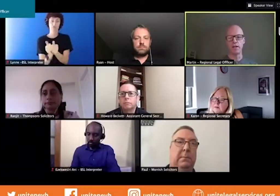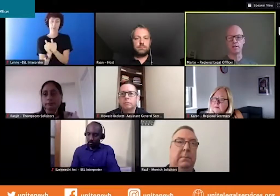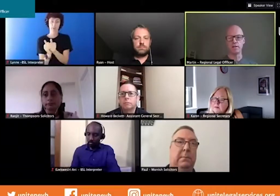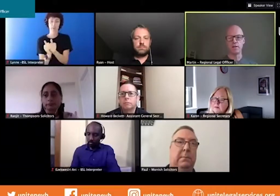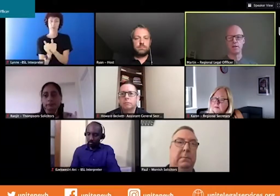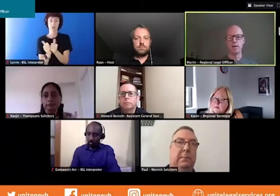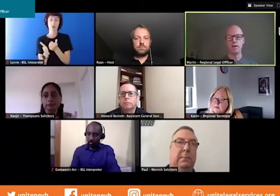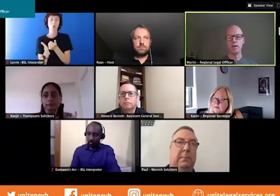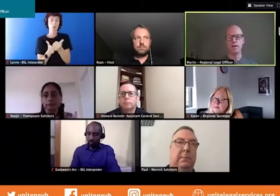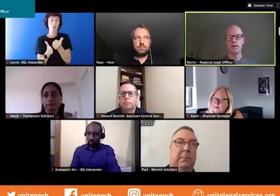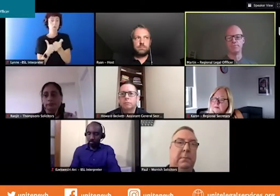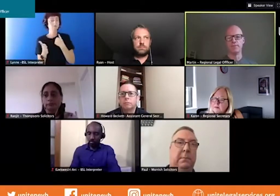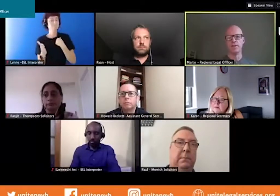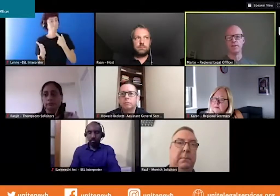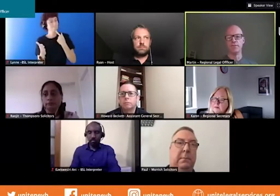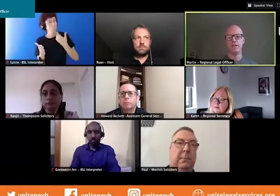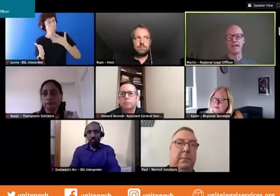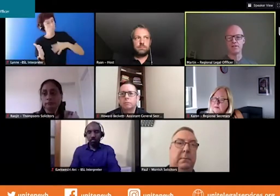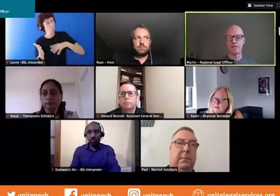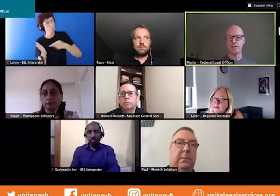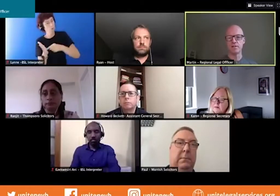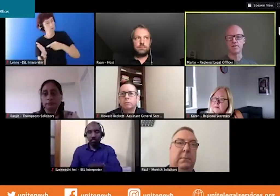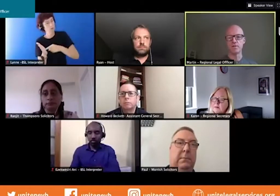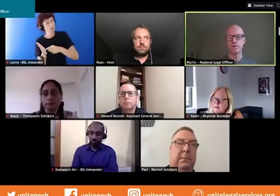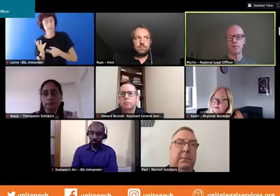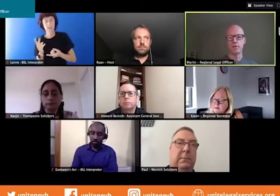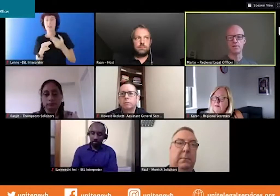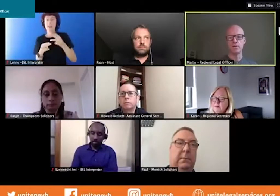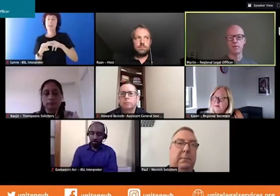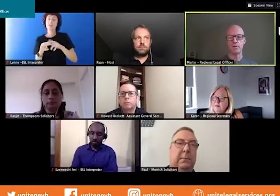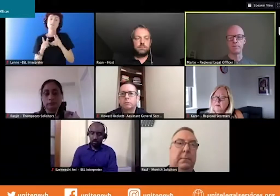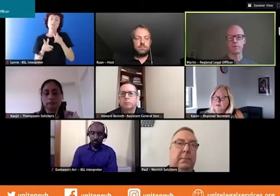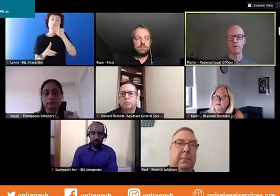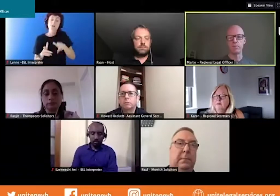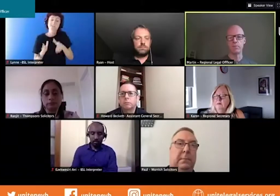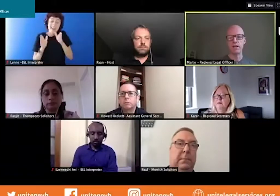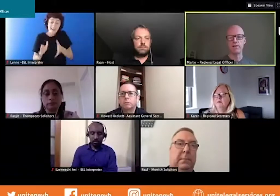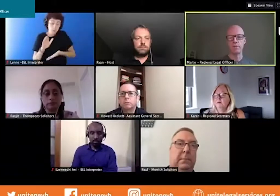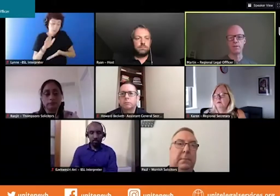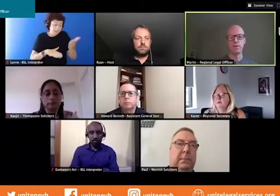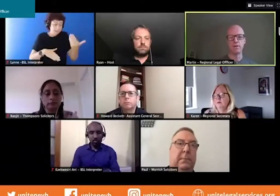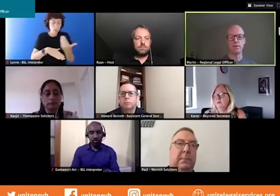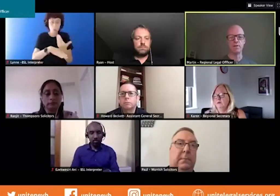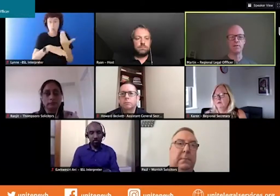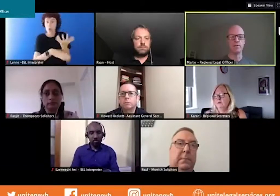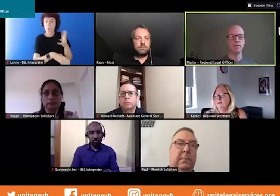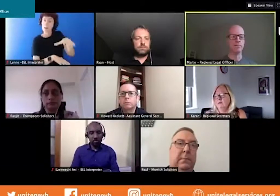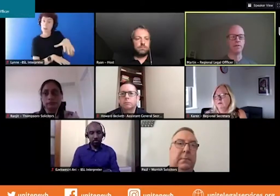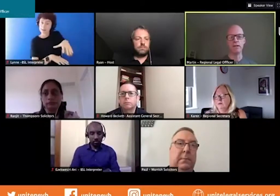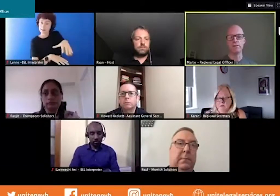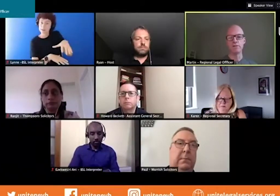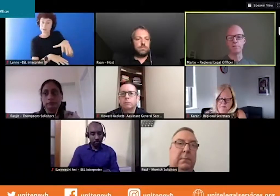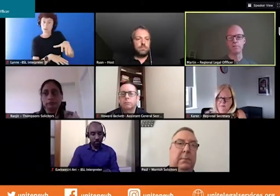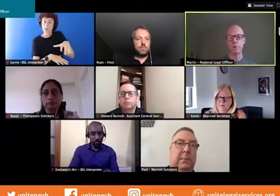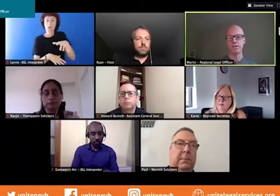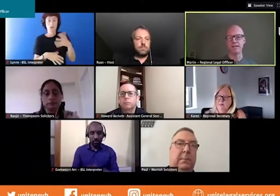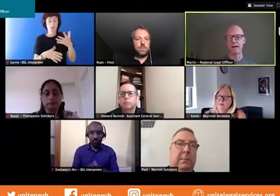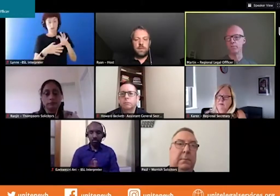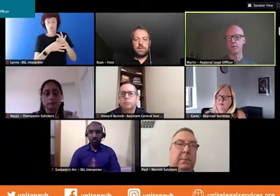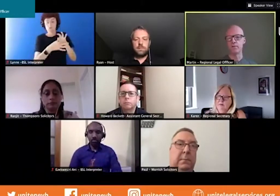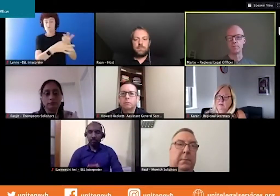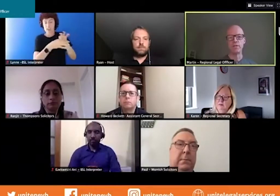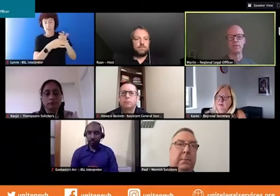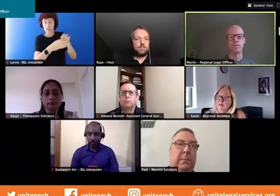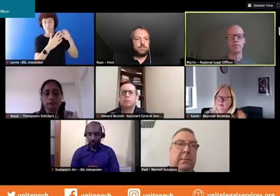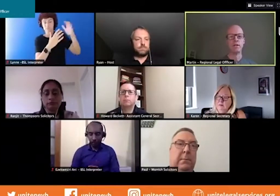negotiate an agreed exit for somebody from a workplace. It may be that the relationship is broken down for